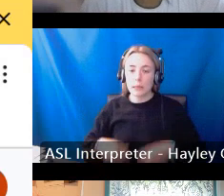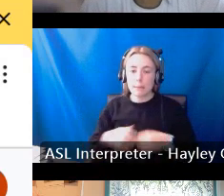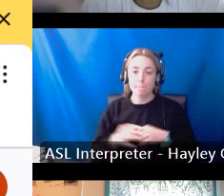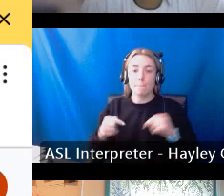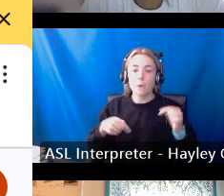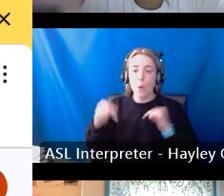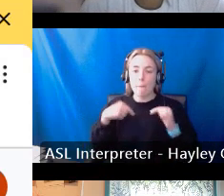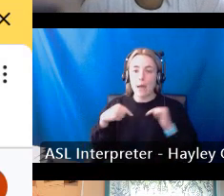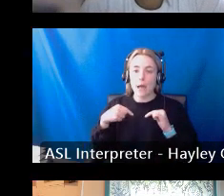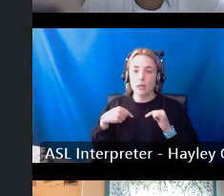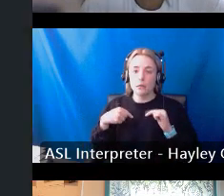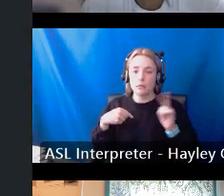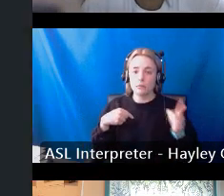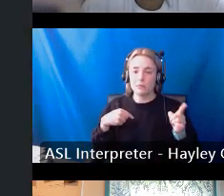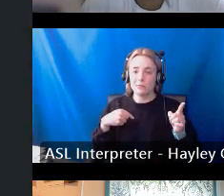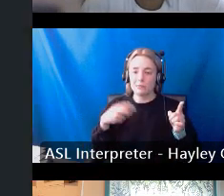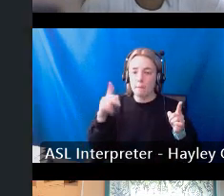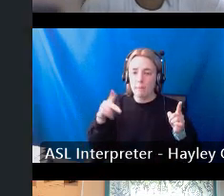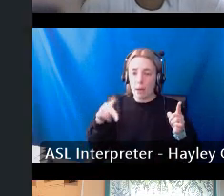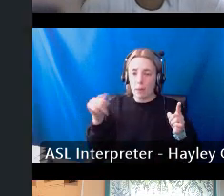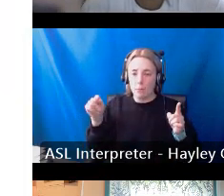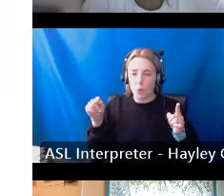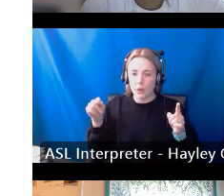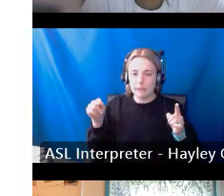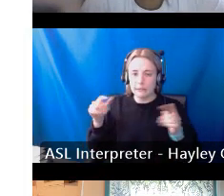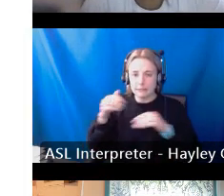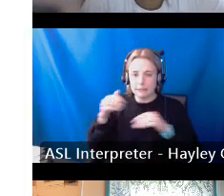and if you look at the PowerPoint that I sent to you earlier,